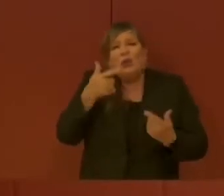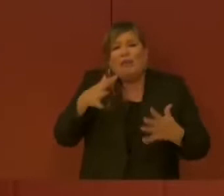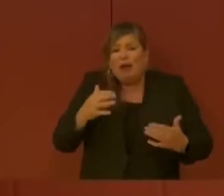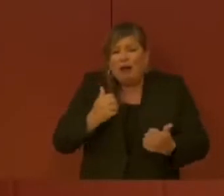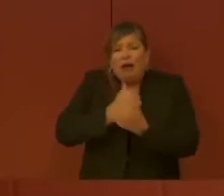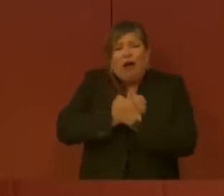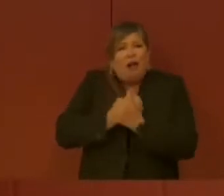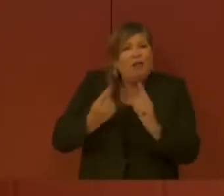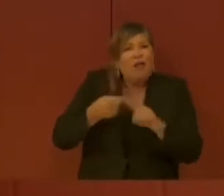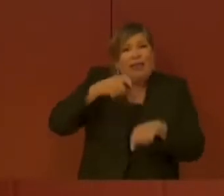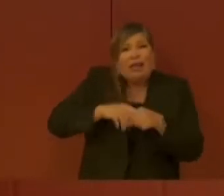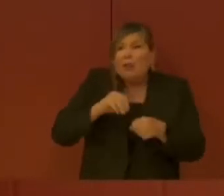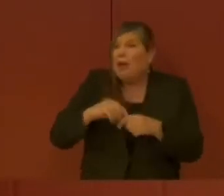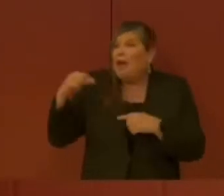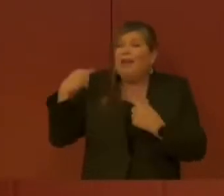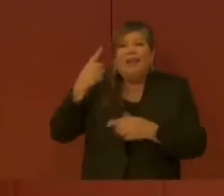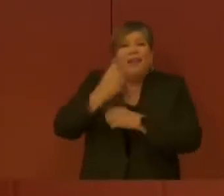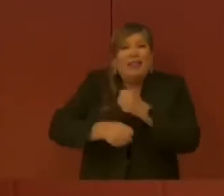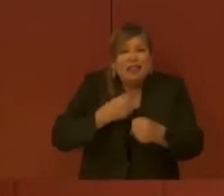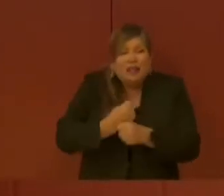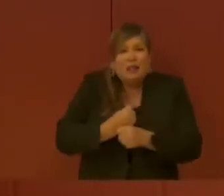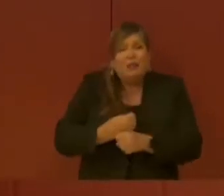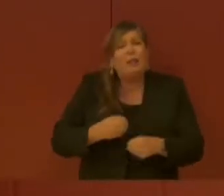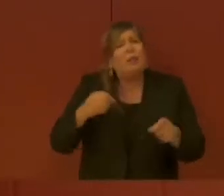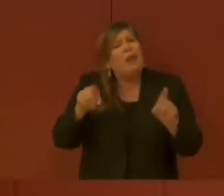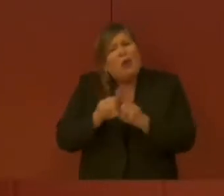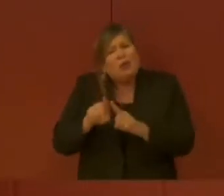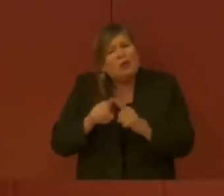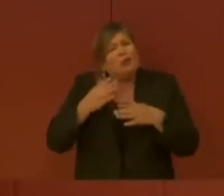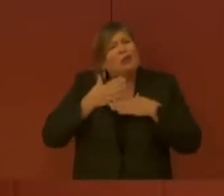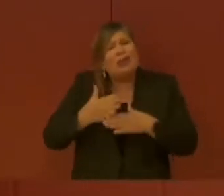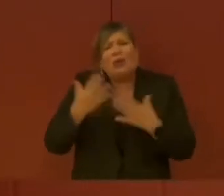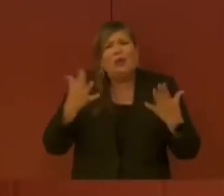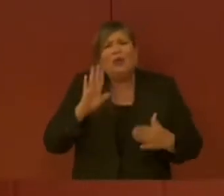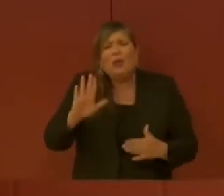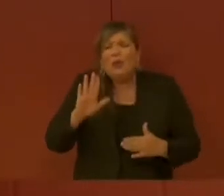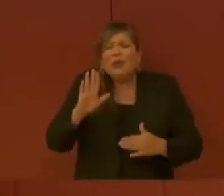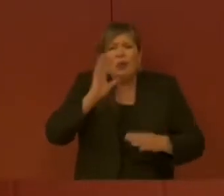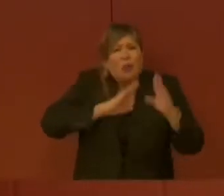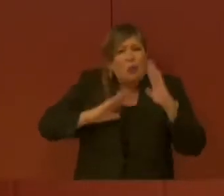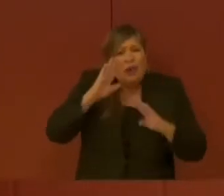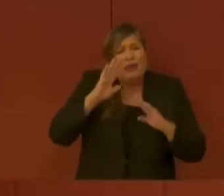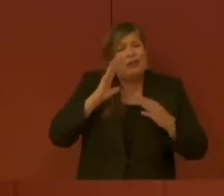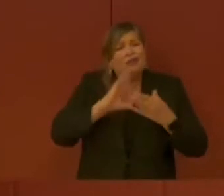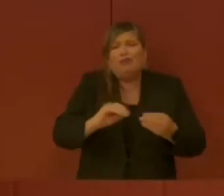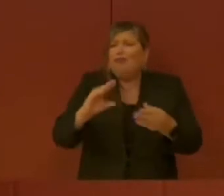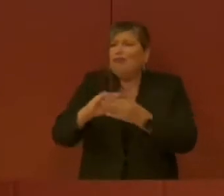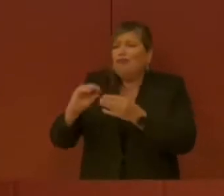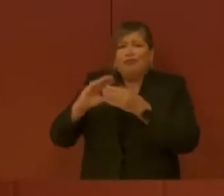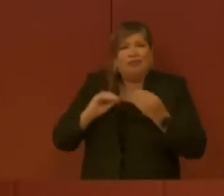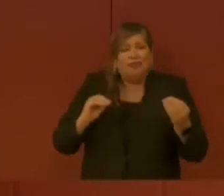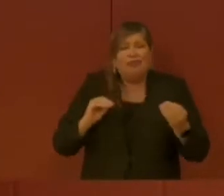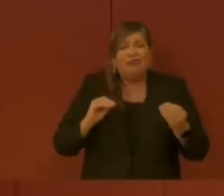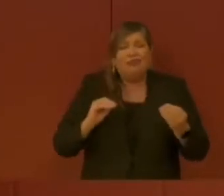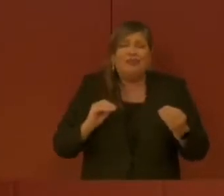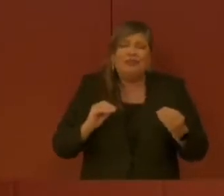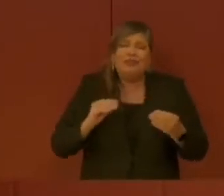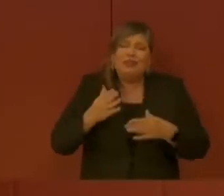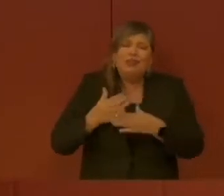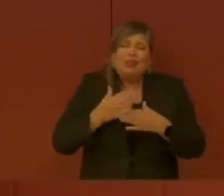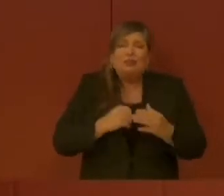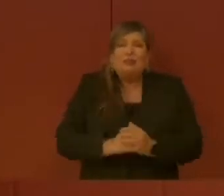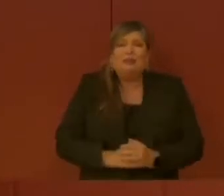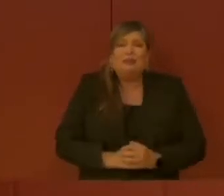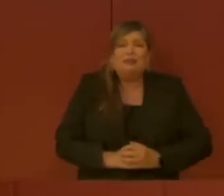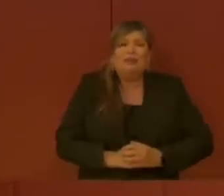year. Share your worries, if any. And I just want to thank the governor. I know this